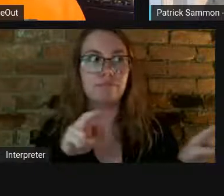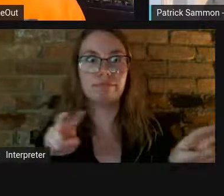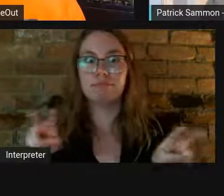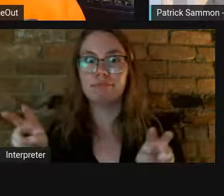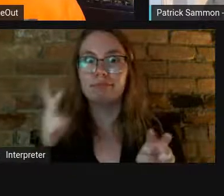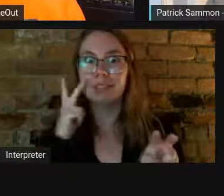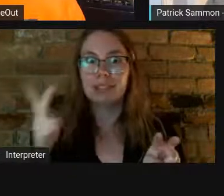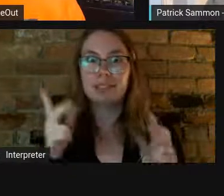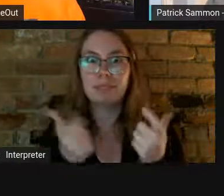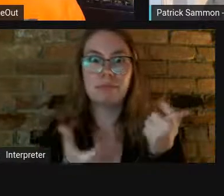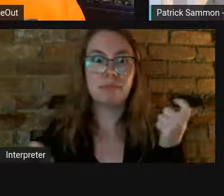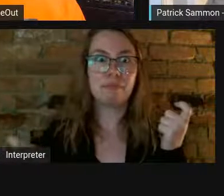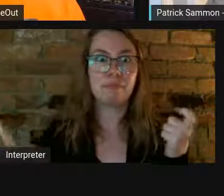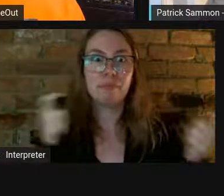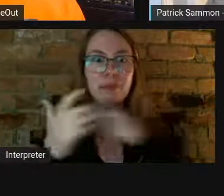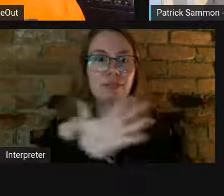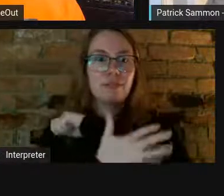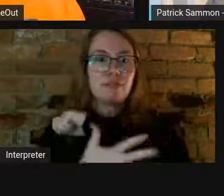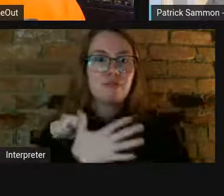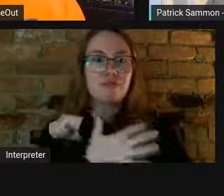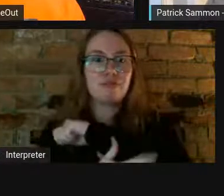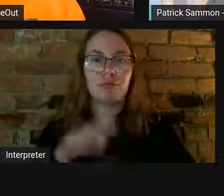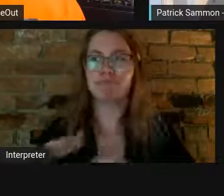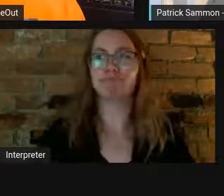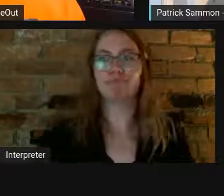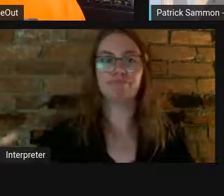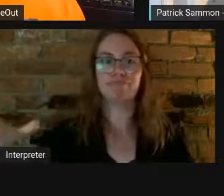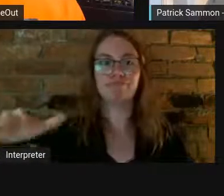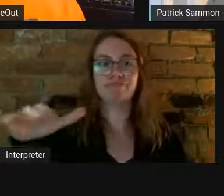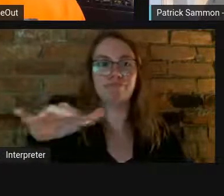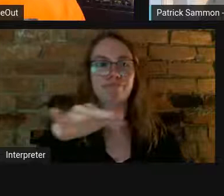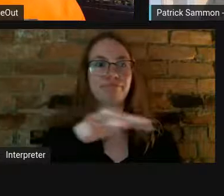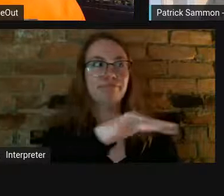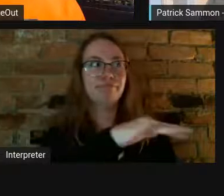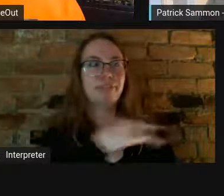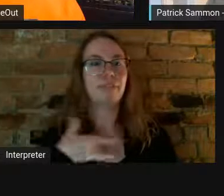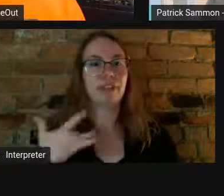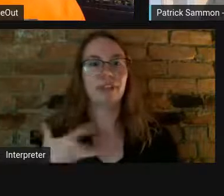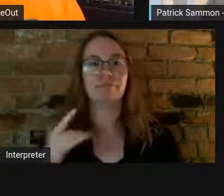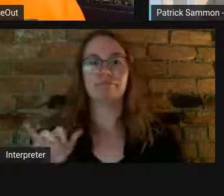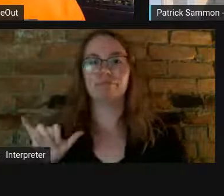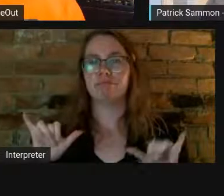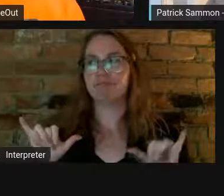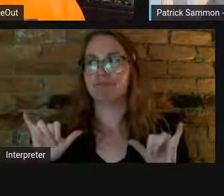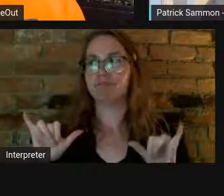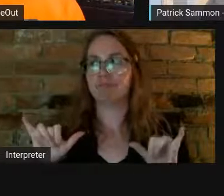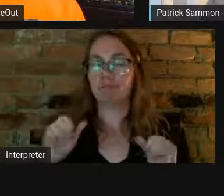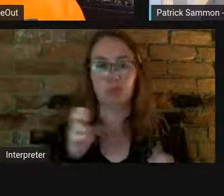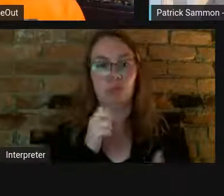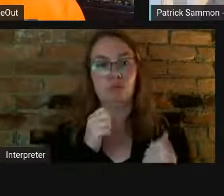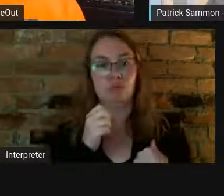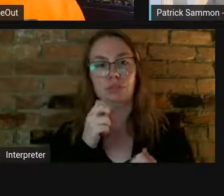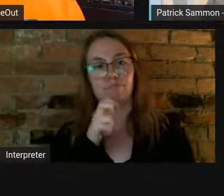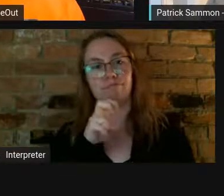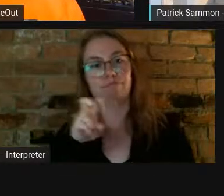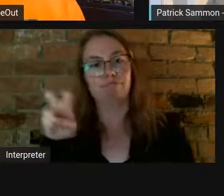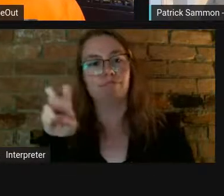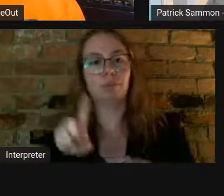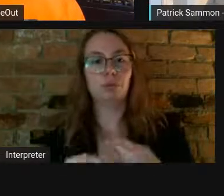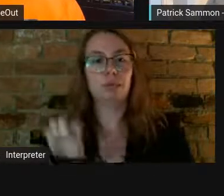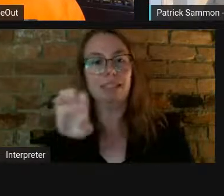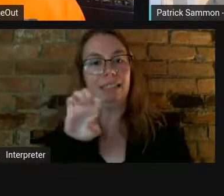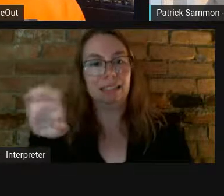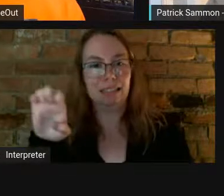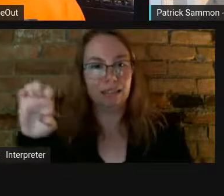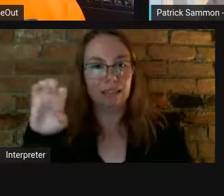of loneliness and the breadth of the country as you're going further and further east. So I think also doing it